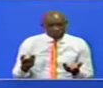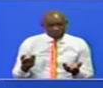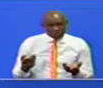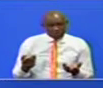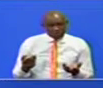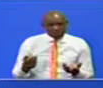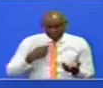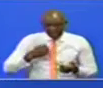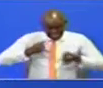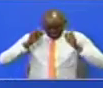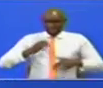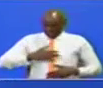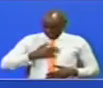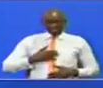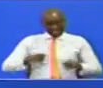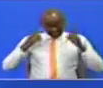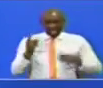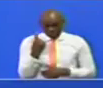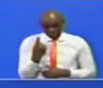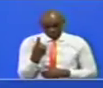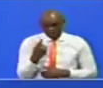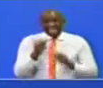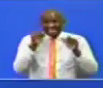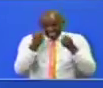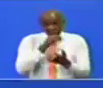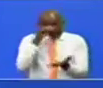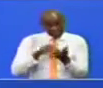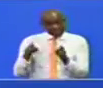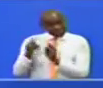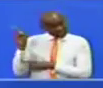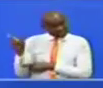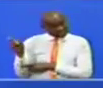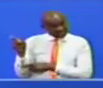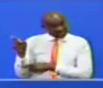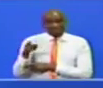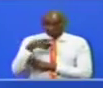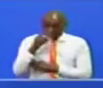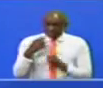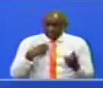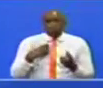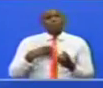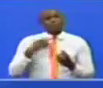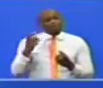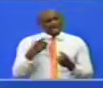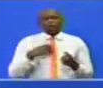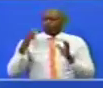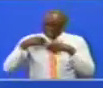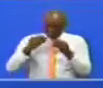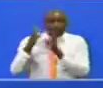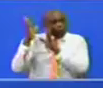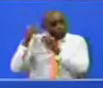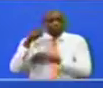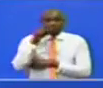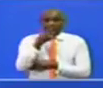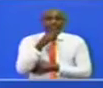quite independent, kivyangu. Rescue centers such as Street Nizers are left shining a beacon of hope in a